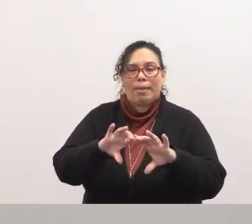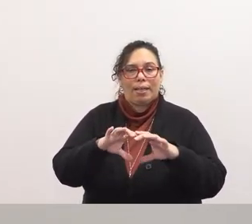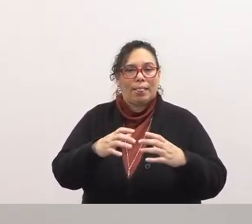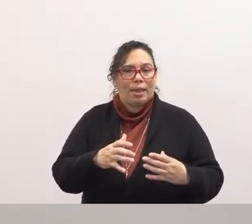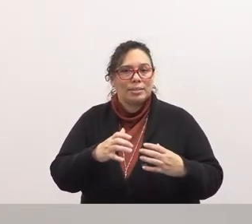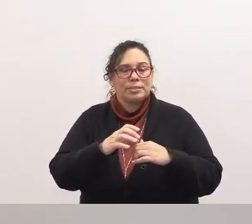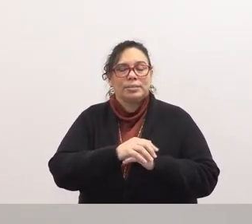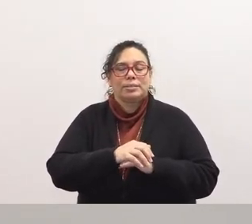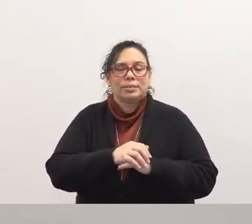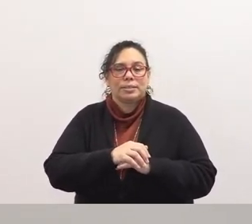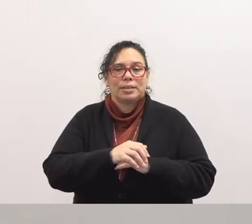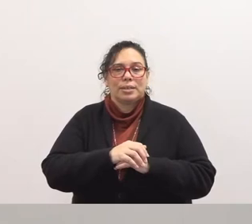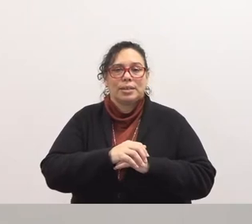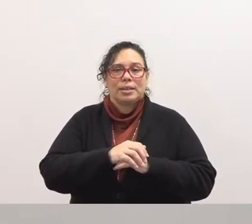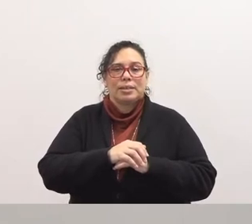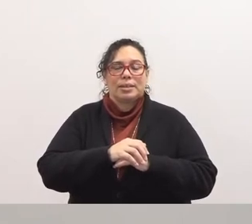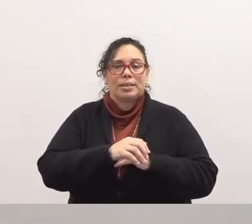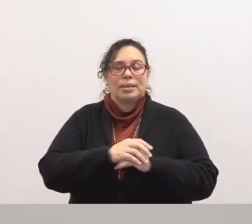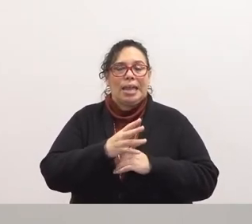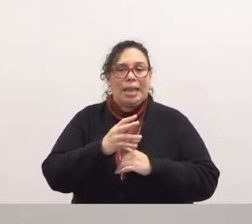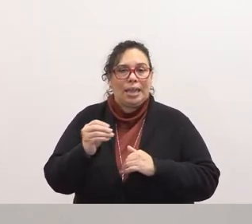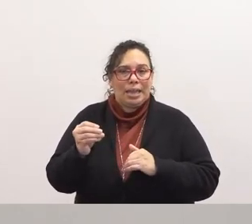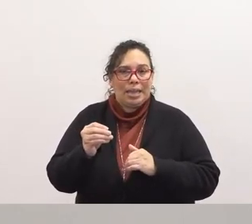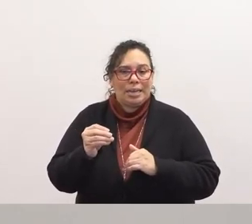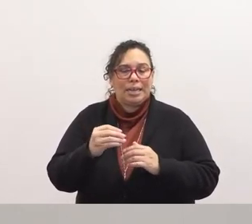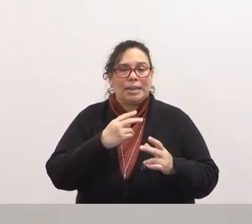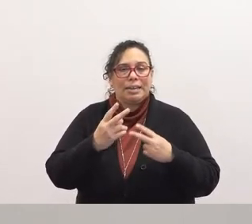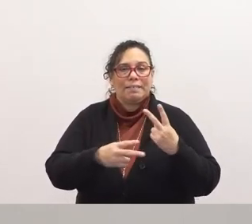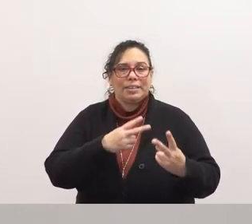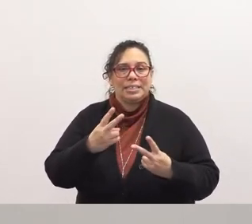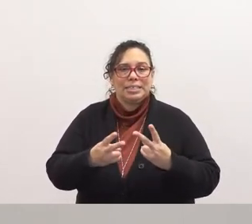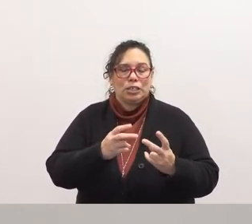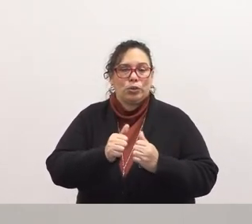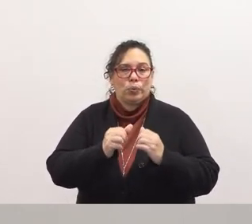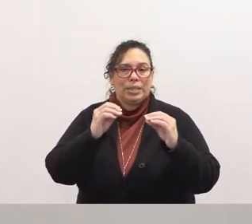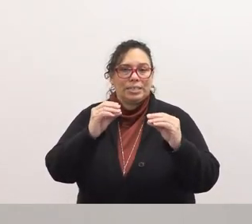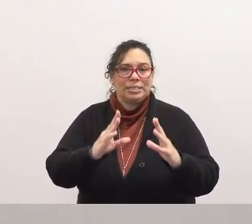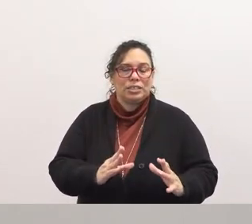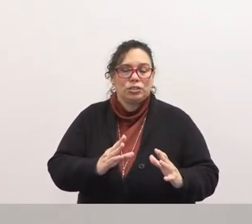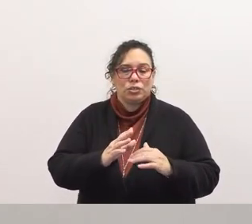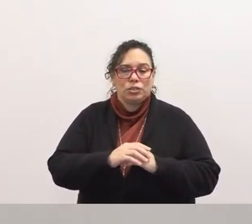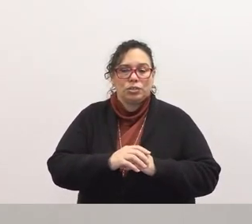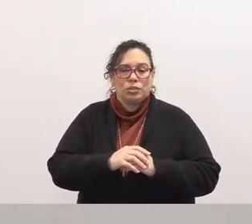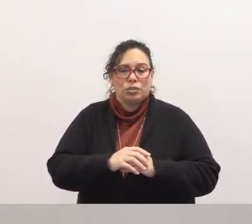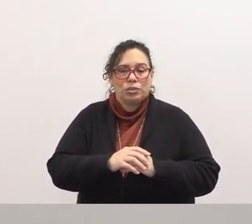classes, and we visited with teachers who are